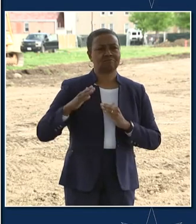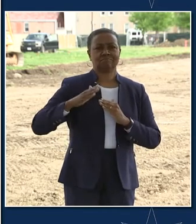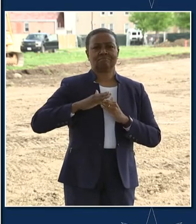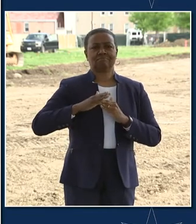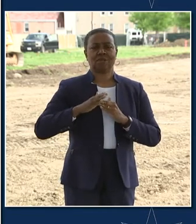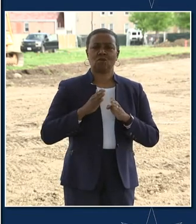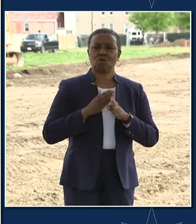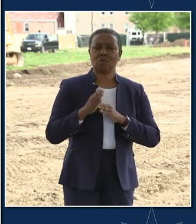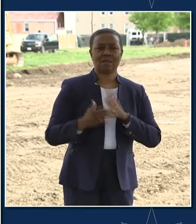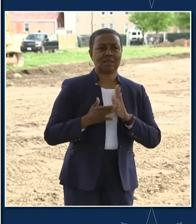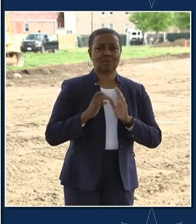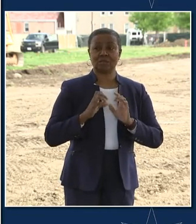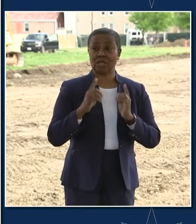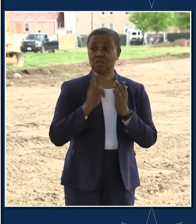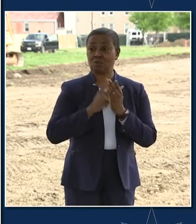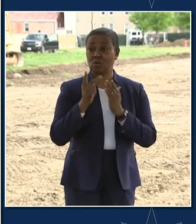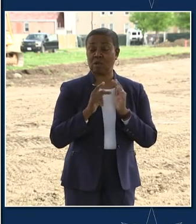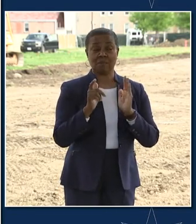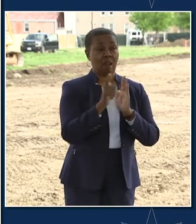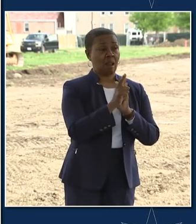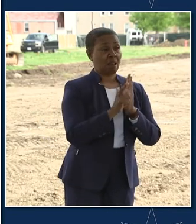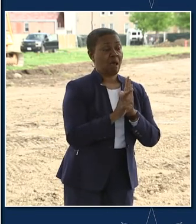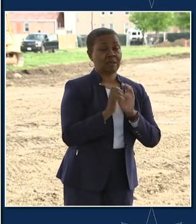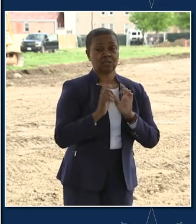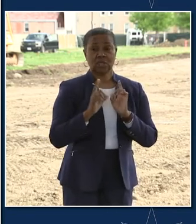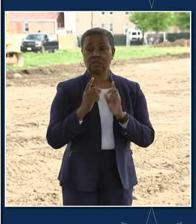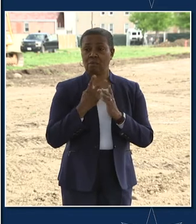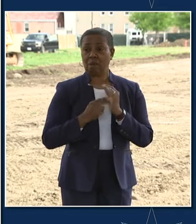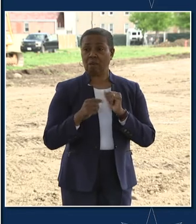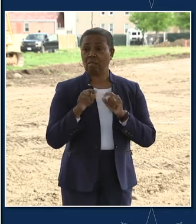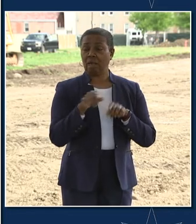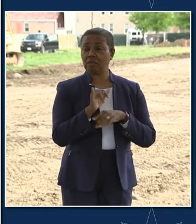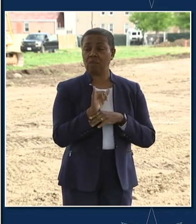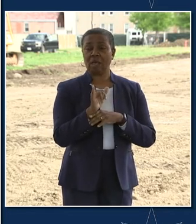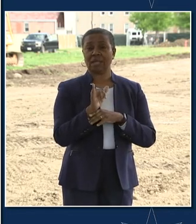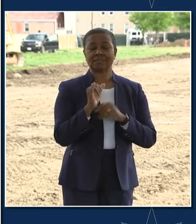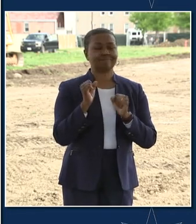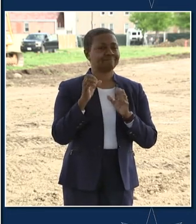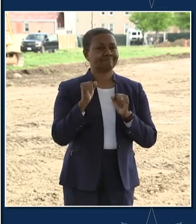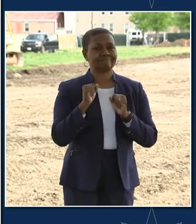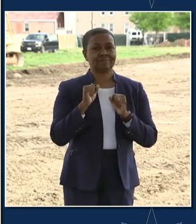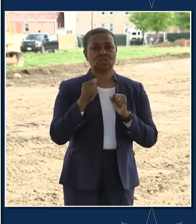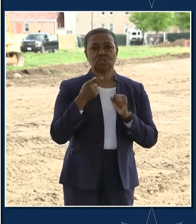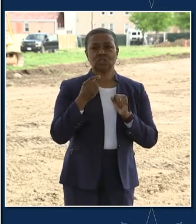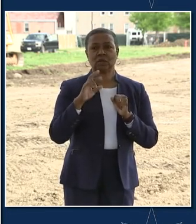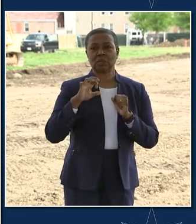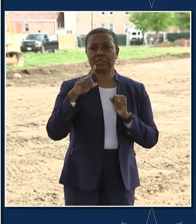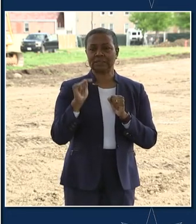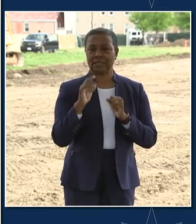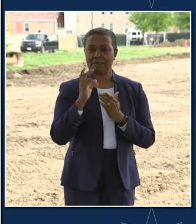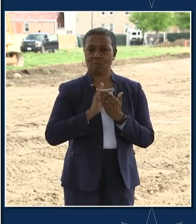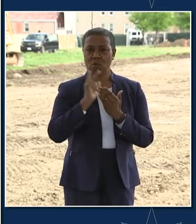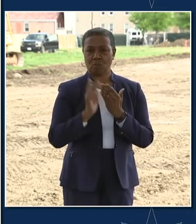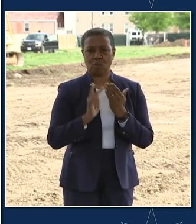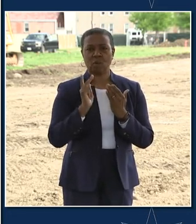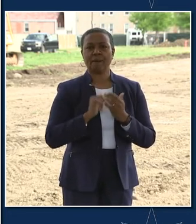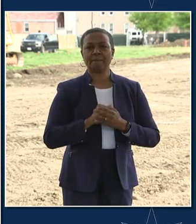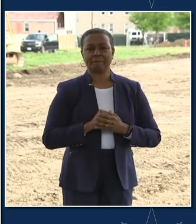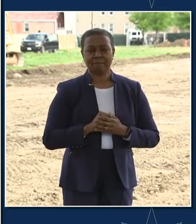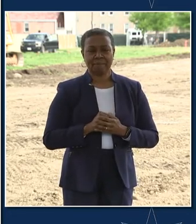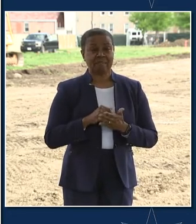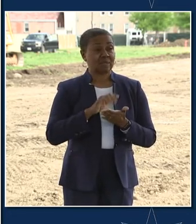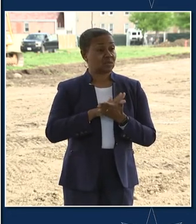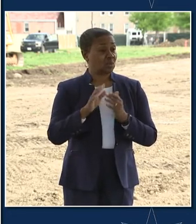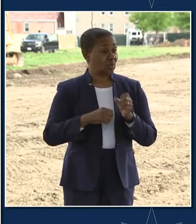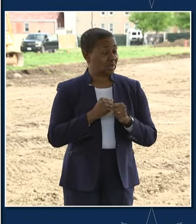technical education programs in law and education, as well as an amazing JROTC program. And this school